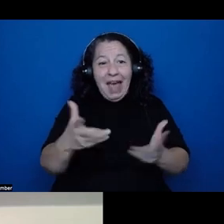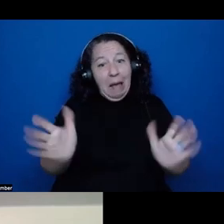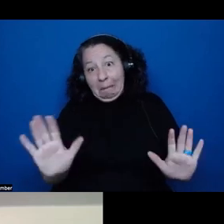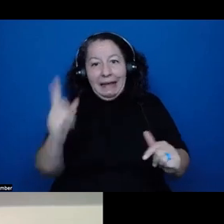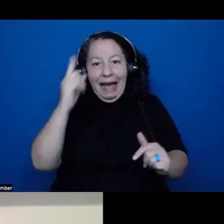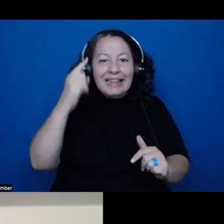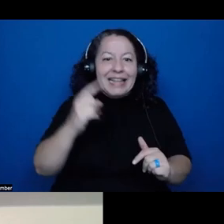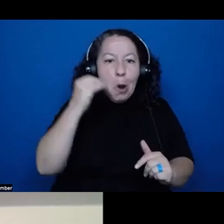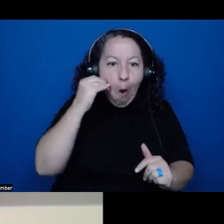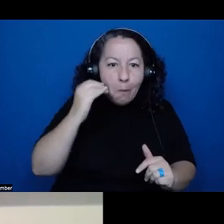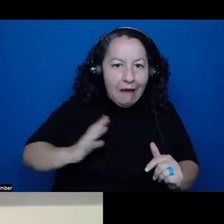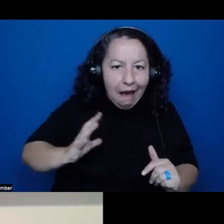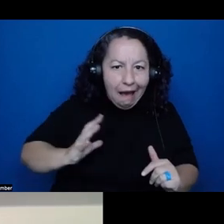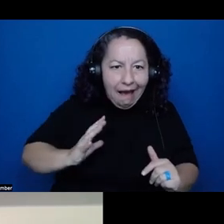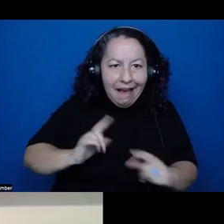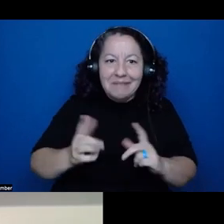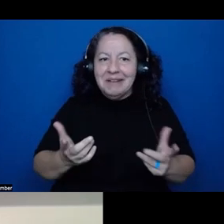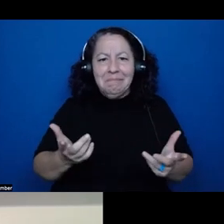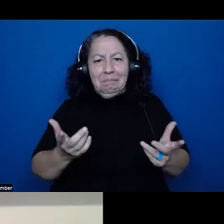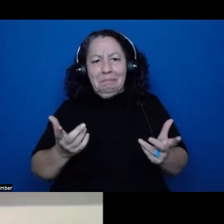that's fine. But I think